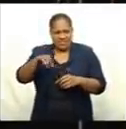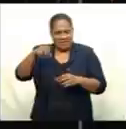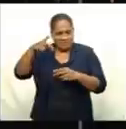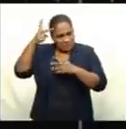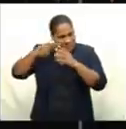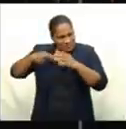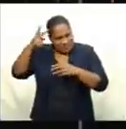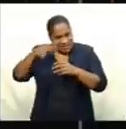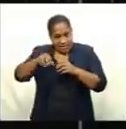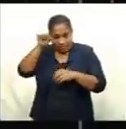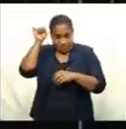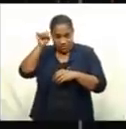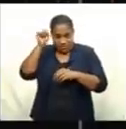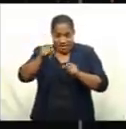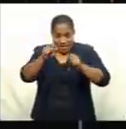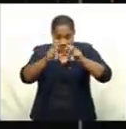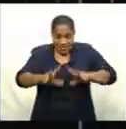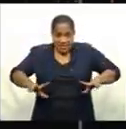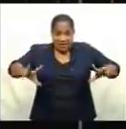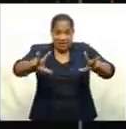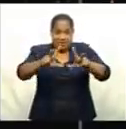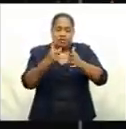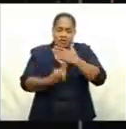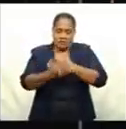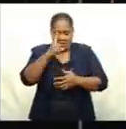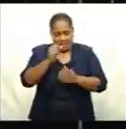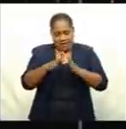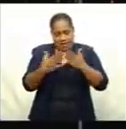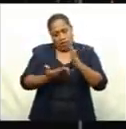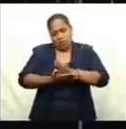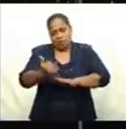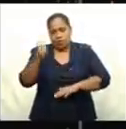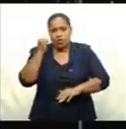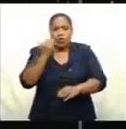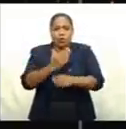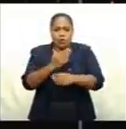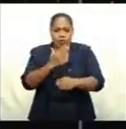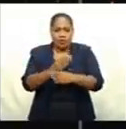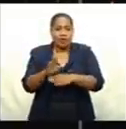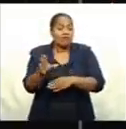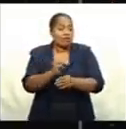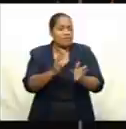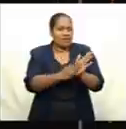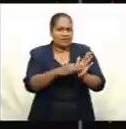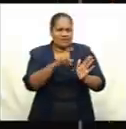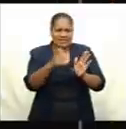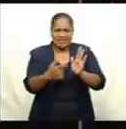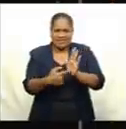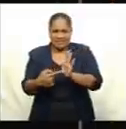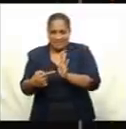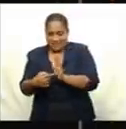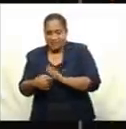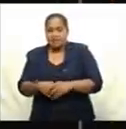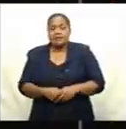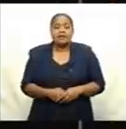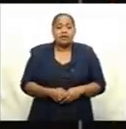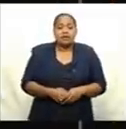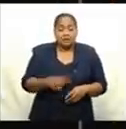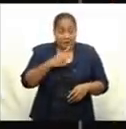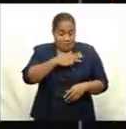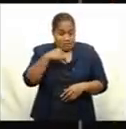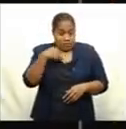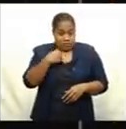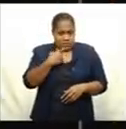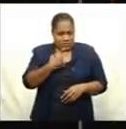Levu can now return to work following approvals by the Ministry of Commerce, Trade and Tourism. Permanent Secretary Shaheen Ali says the ministry